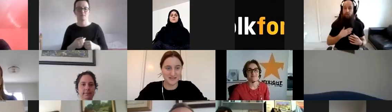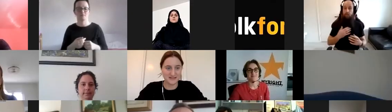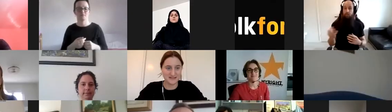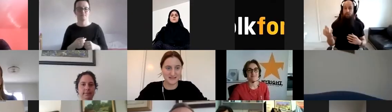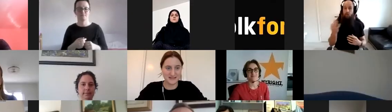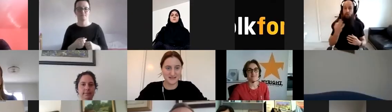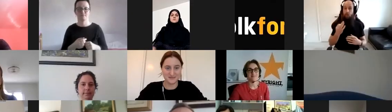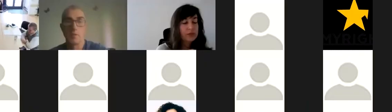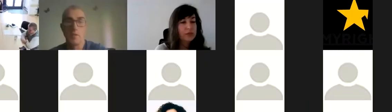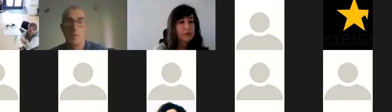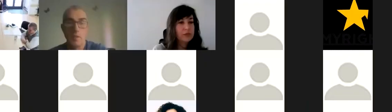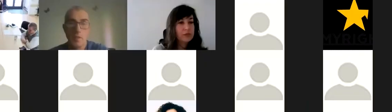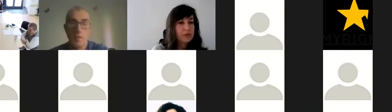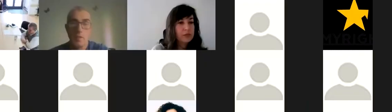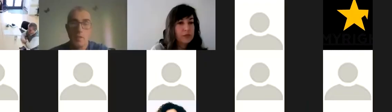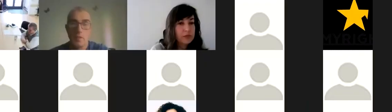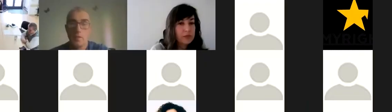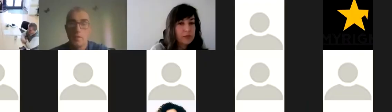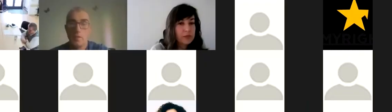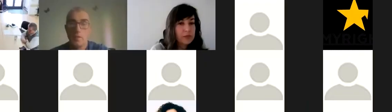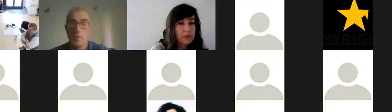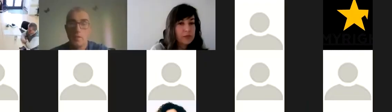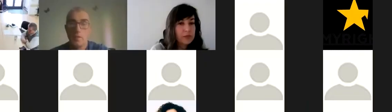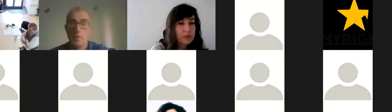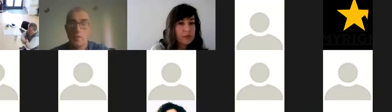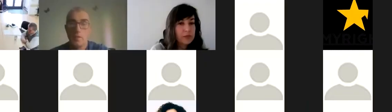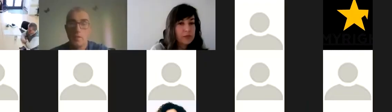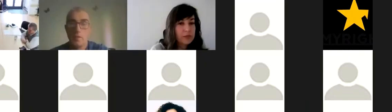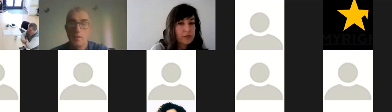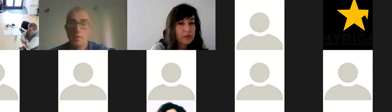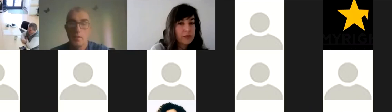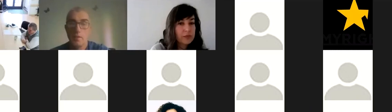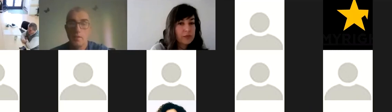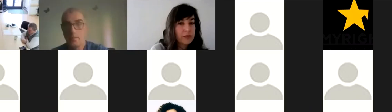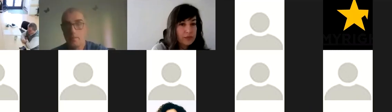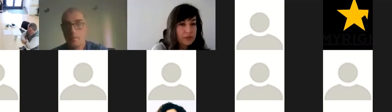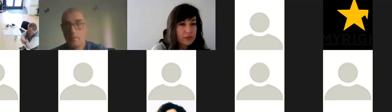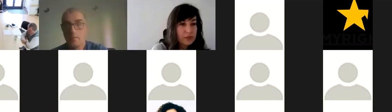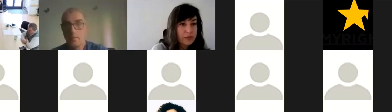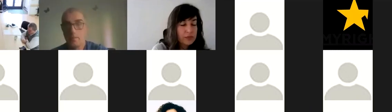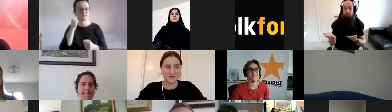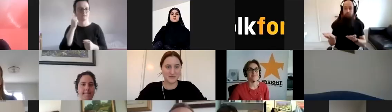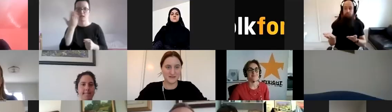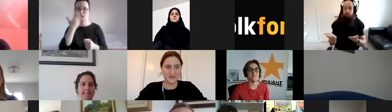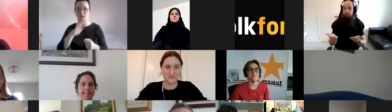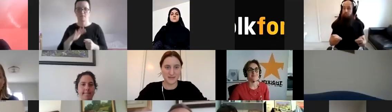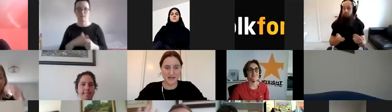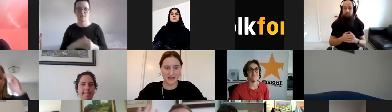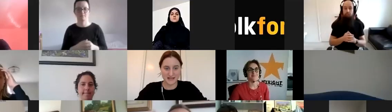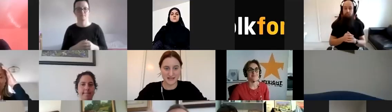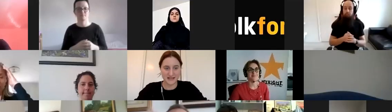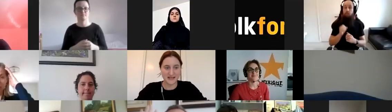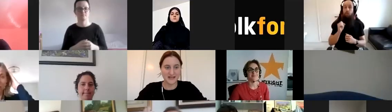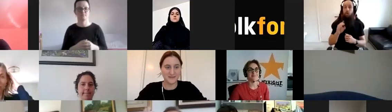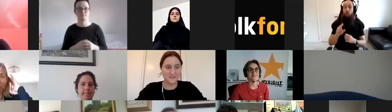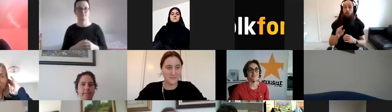well so I can see, but I don't believe we do. If not, we can always come